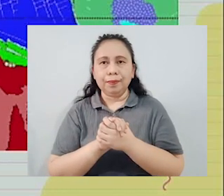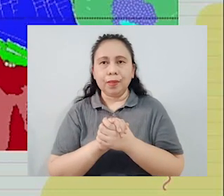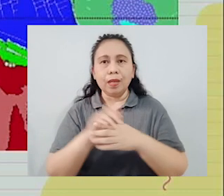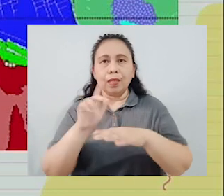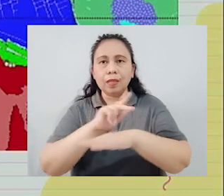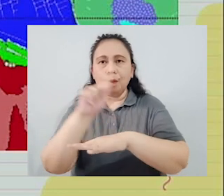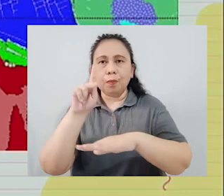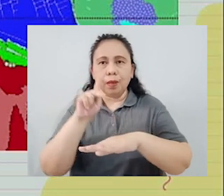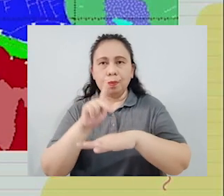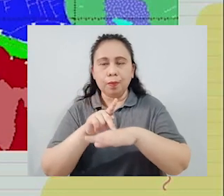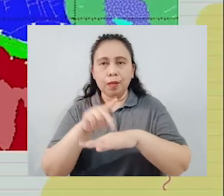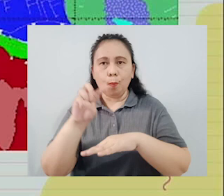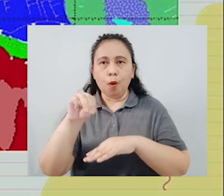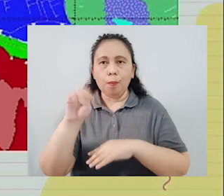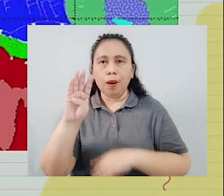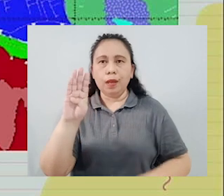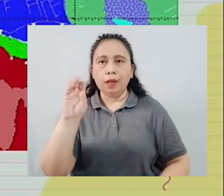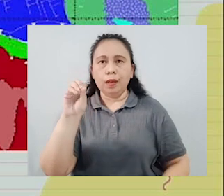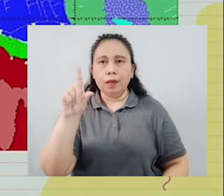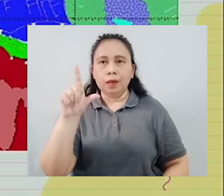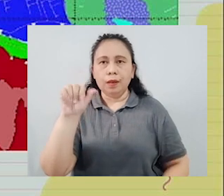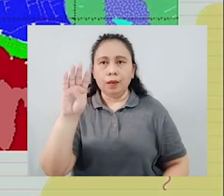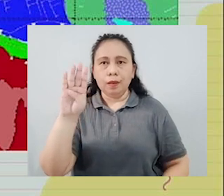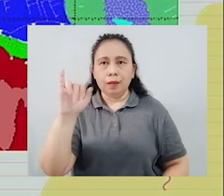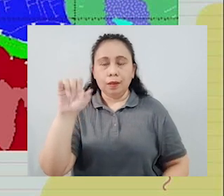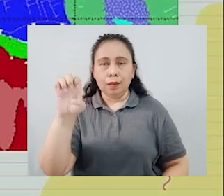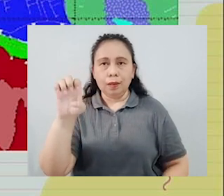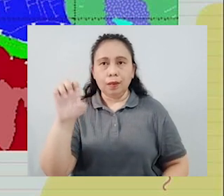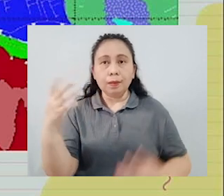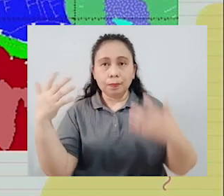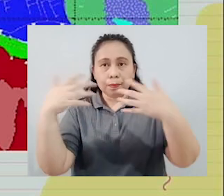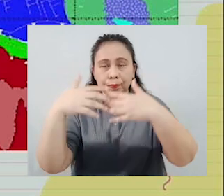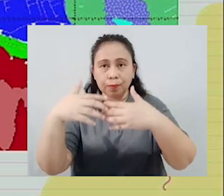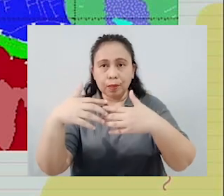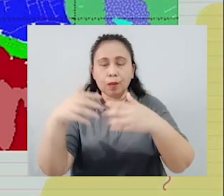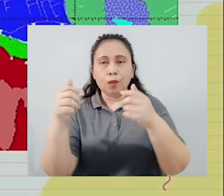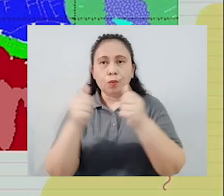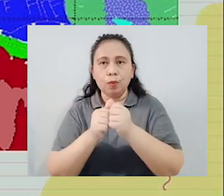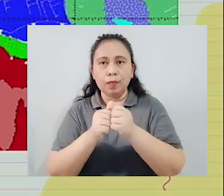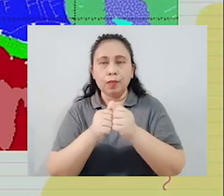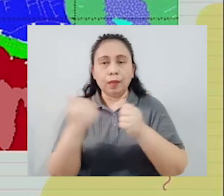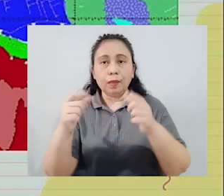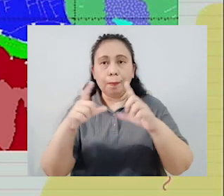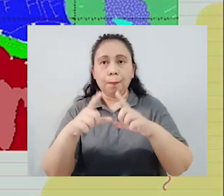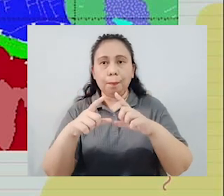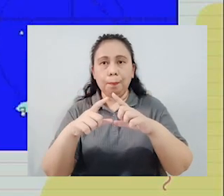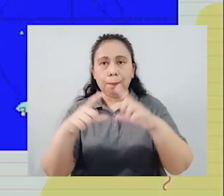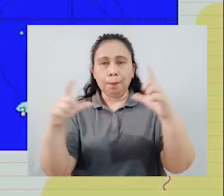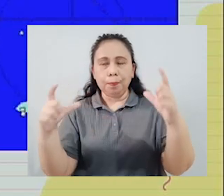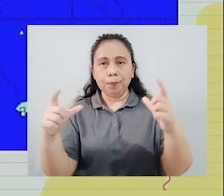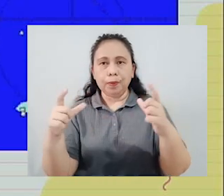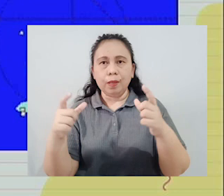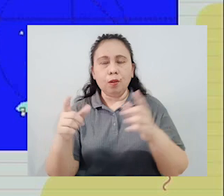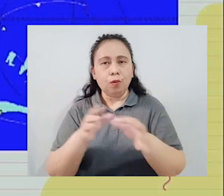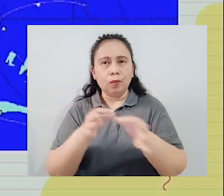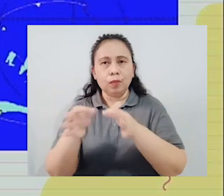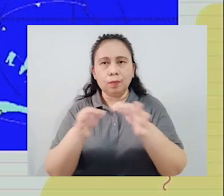The Philippine Mobile Belt eventually collided with the Sundaland Block, which explains the presence of